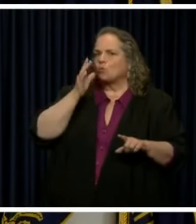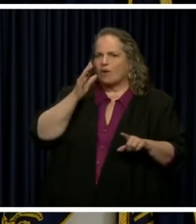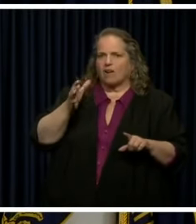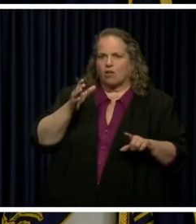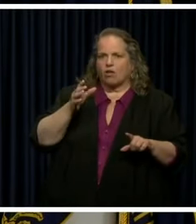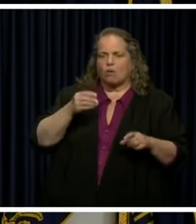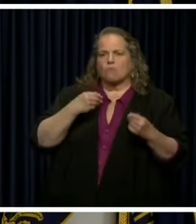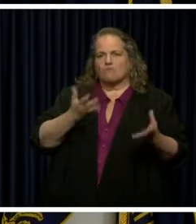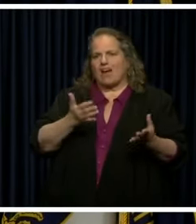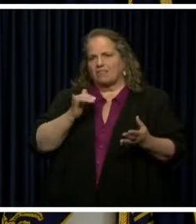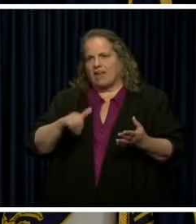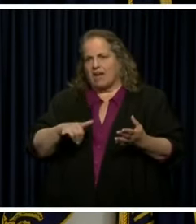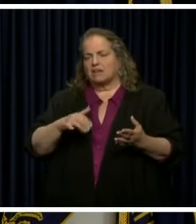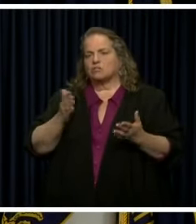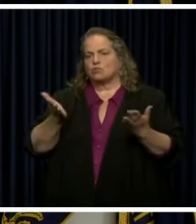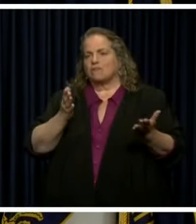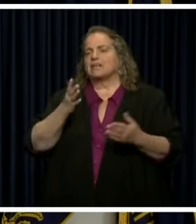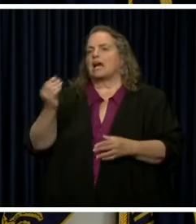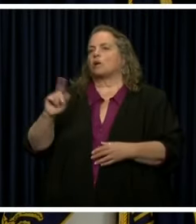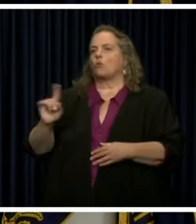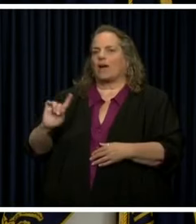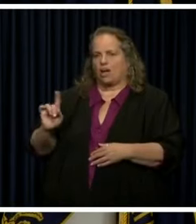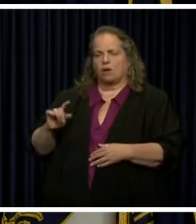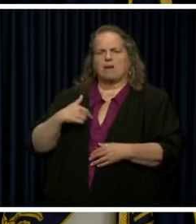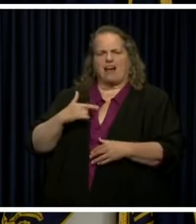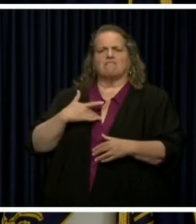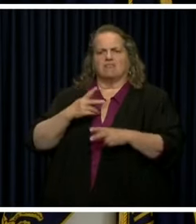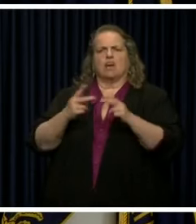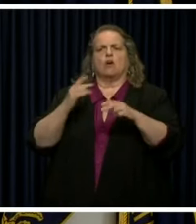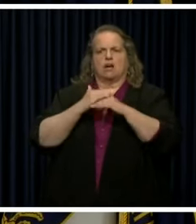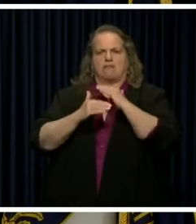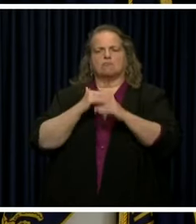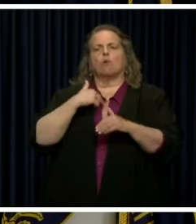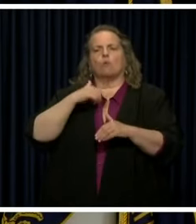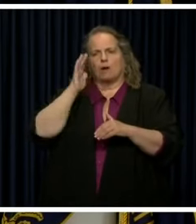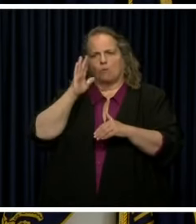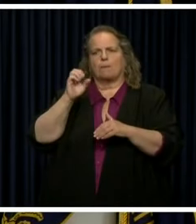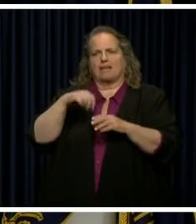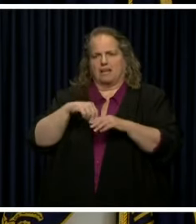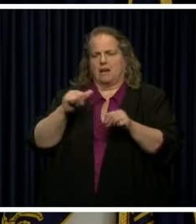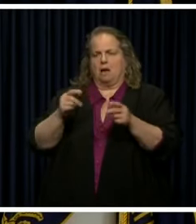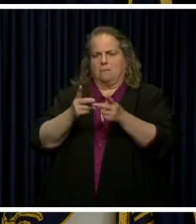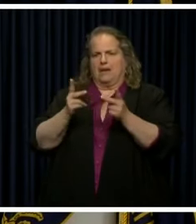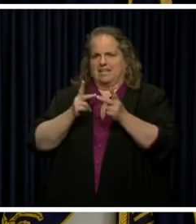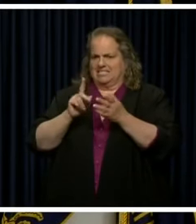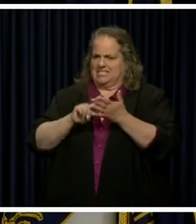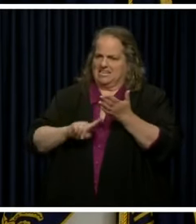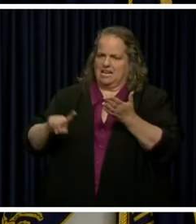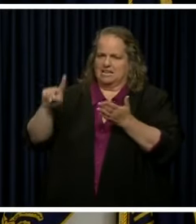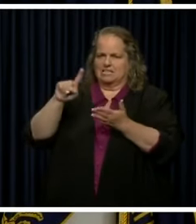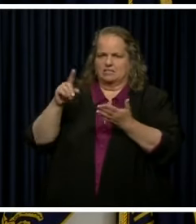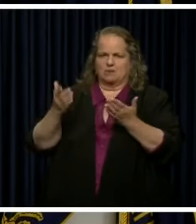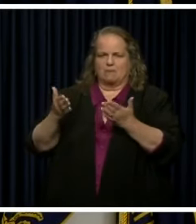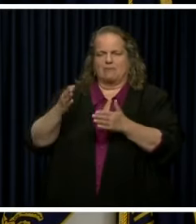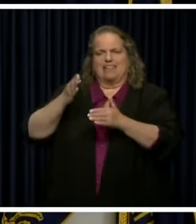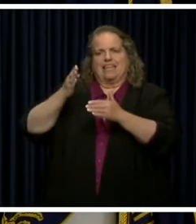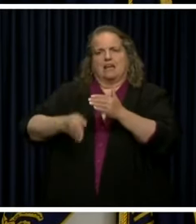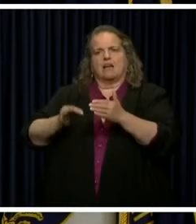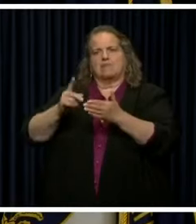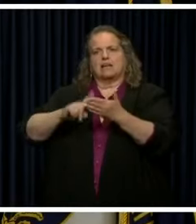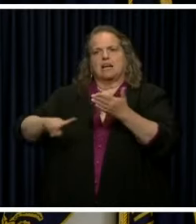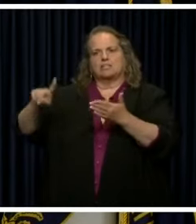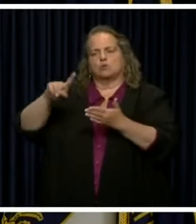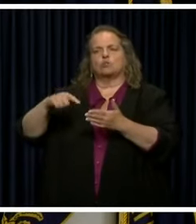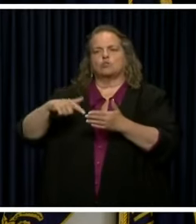I feel very comfortable that we will be in a position next week, probably the end of next week, to